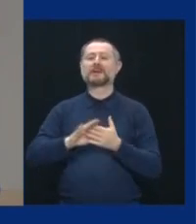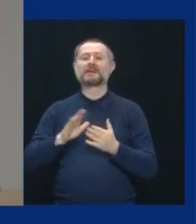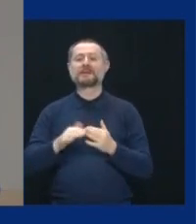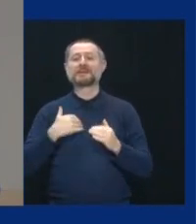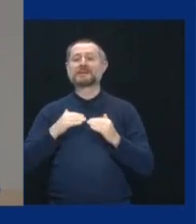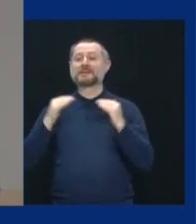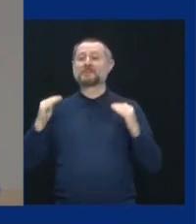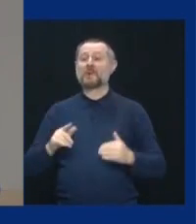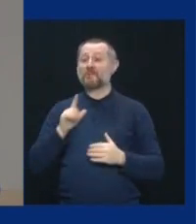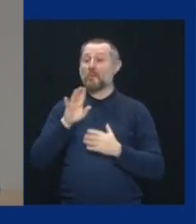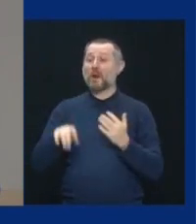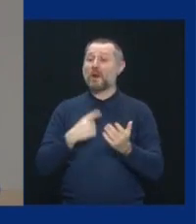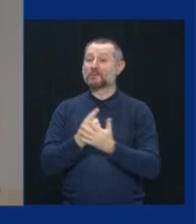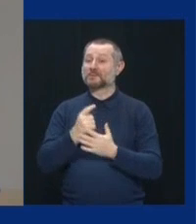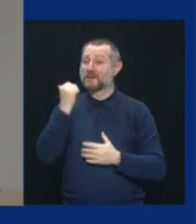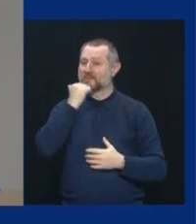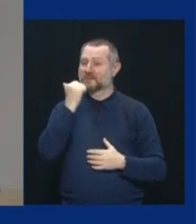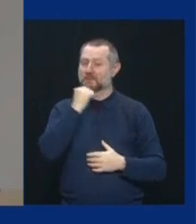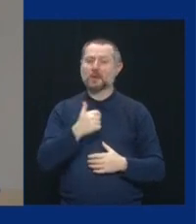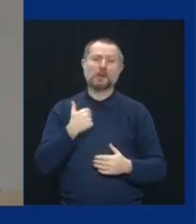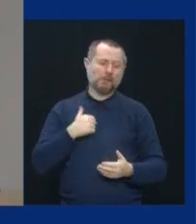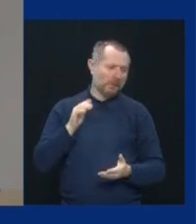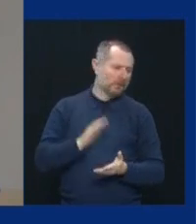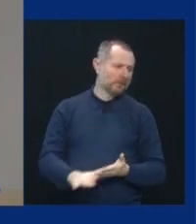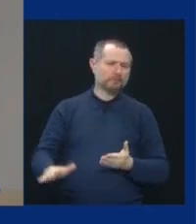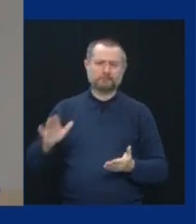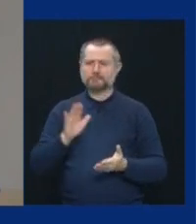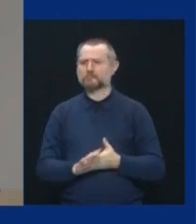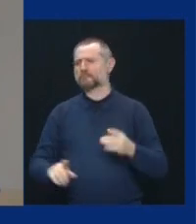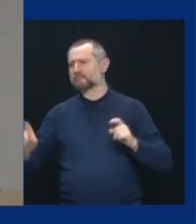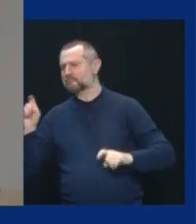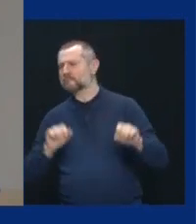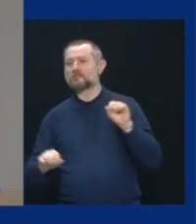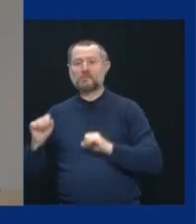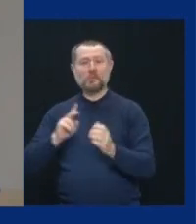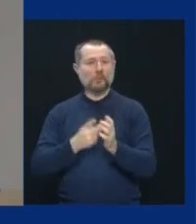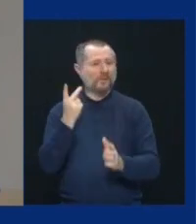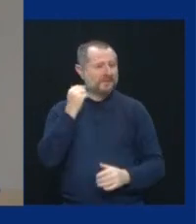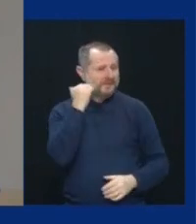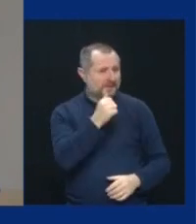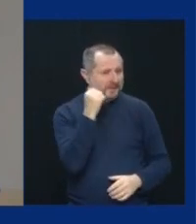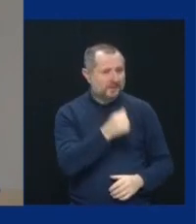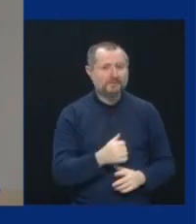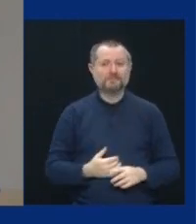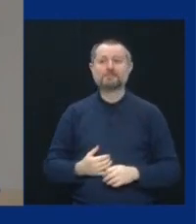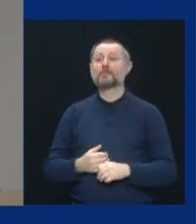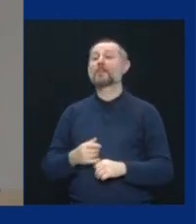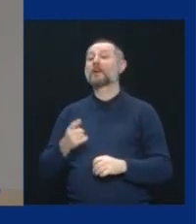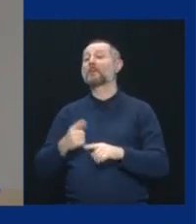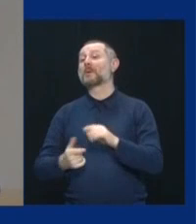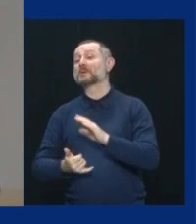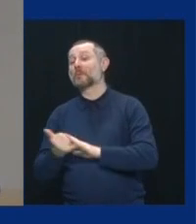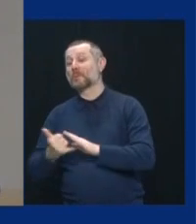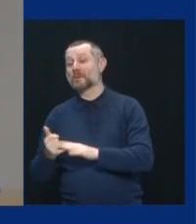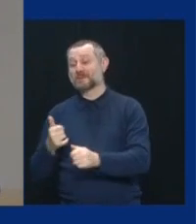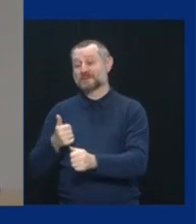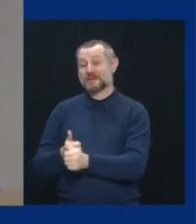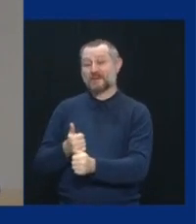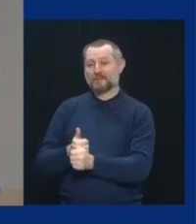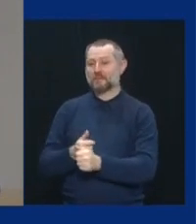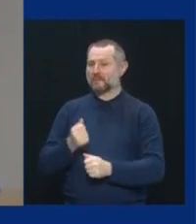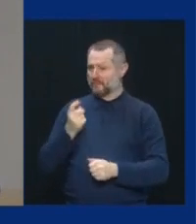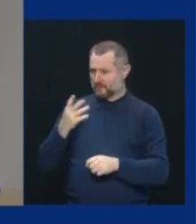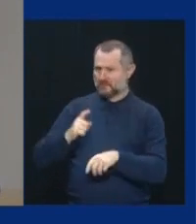24 hours a day. We clean and disinfect stations twice each day. We clean and disinfect subway cars multiple times each day. That